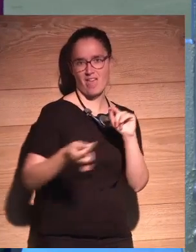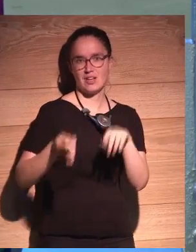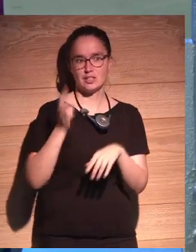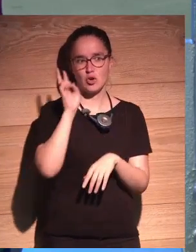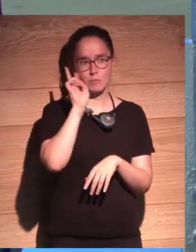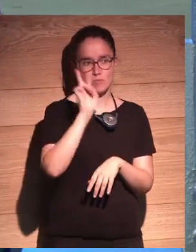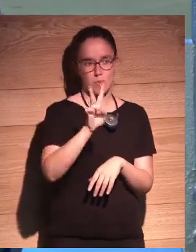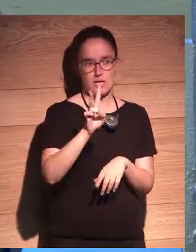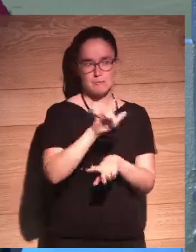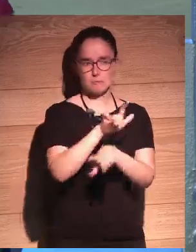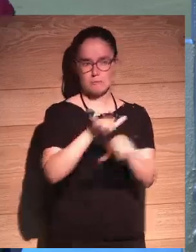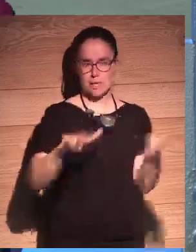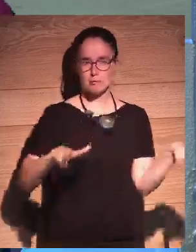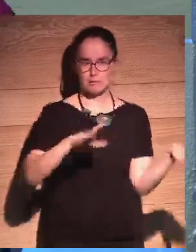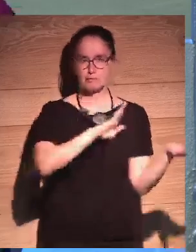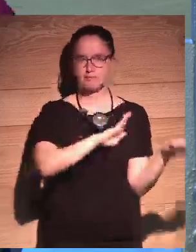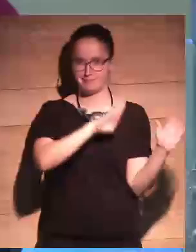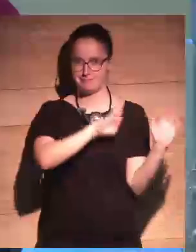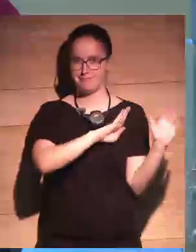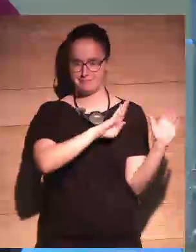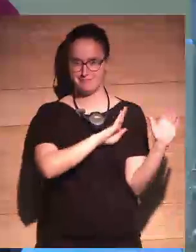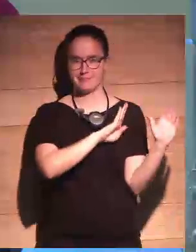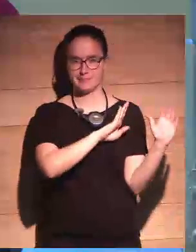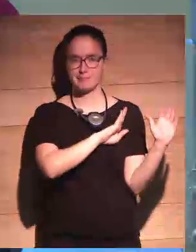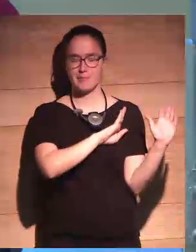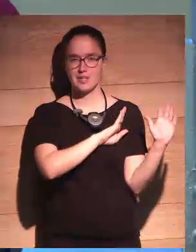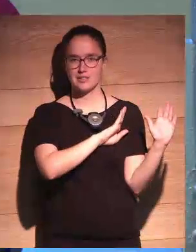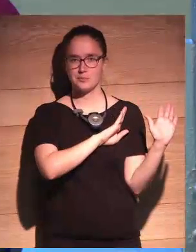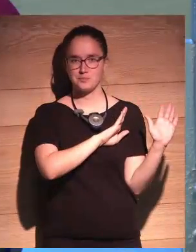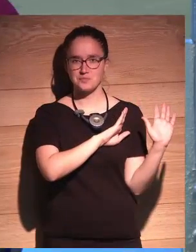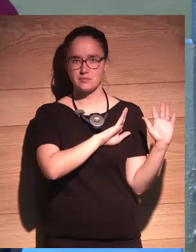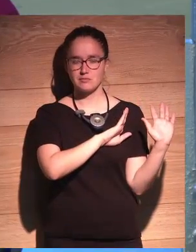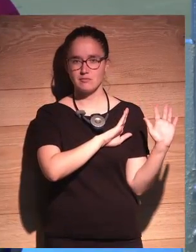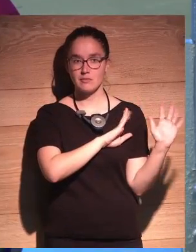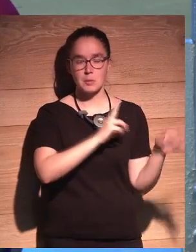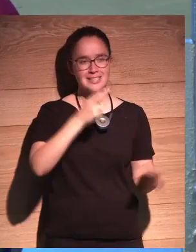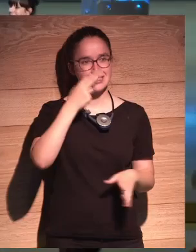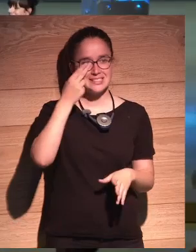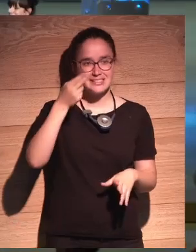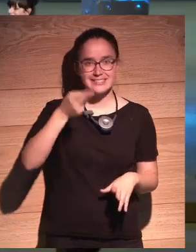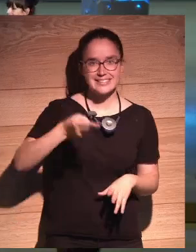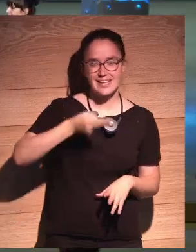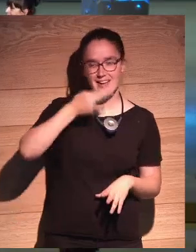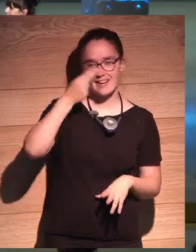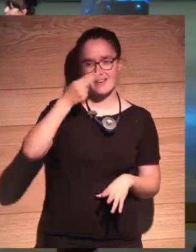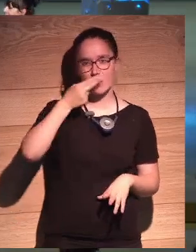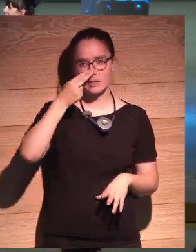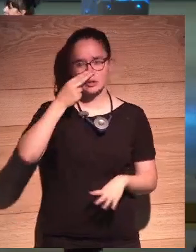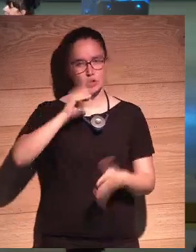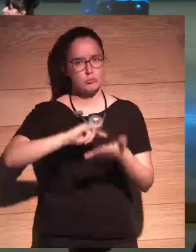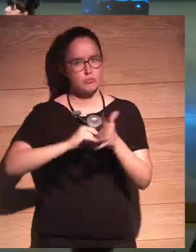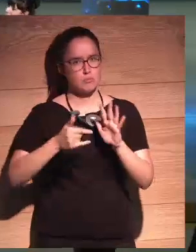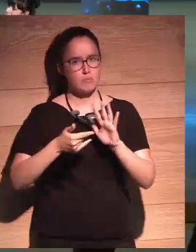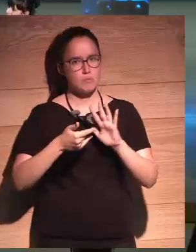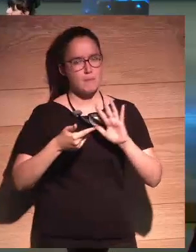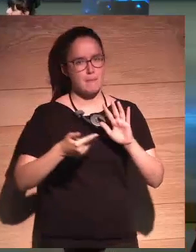has organized this conference. As you can see, we have many speakers,